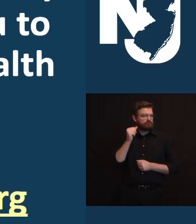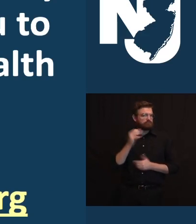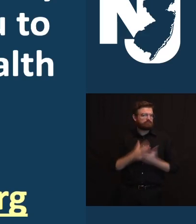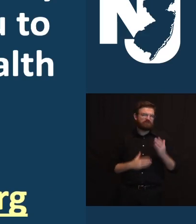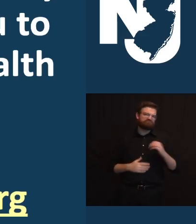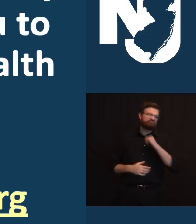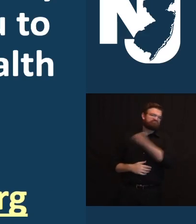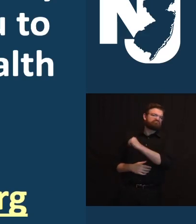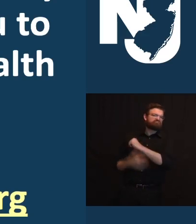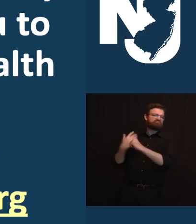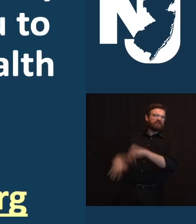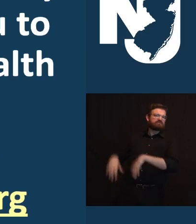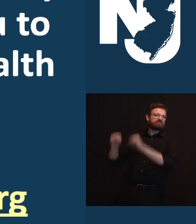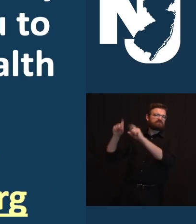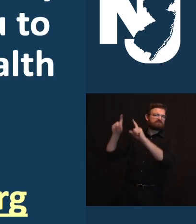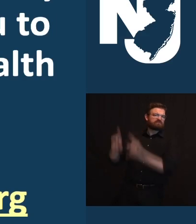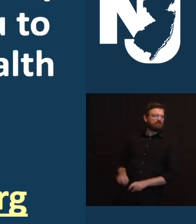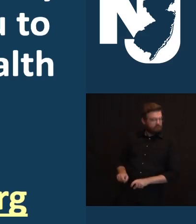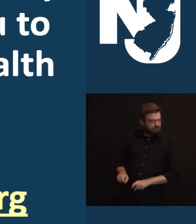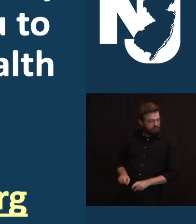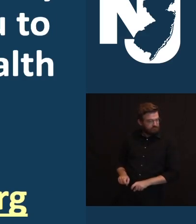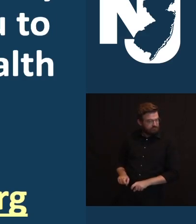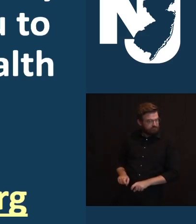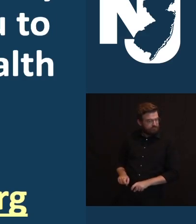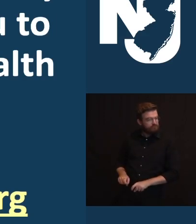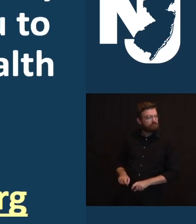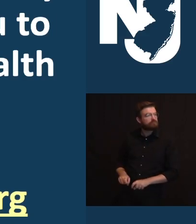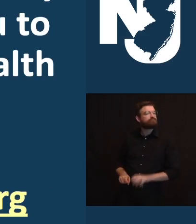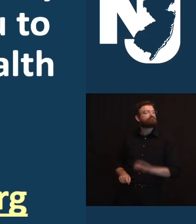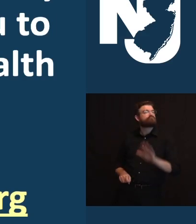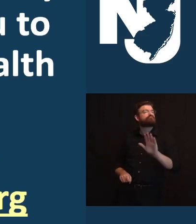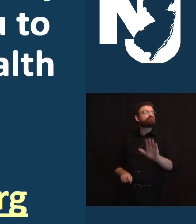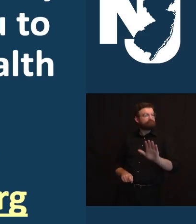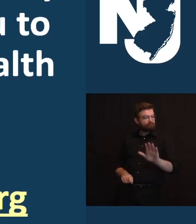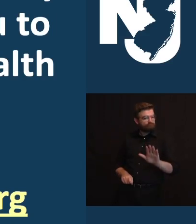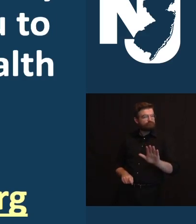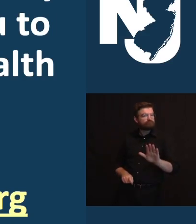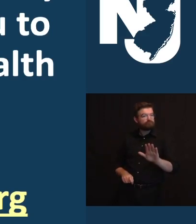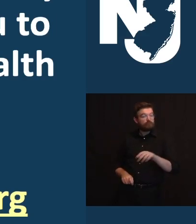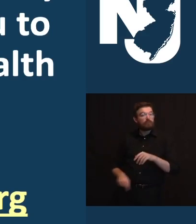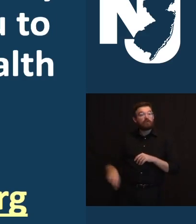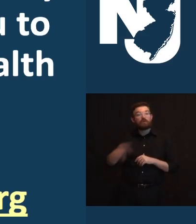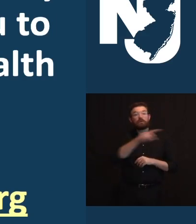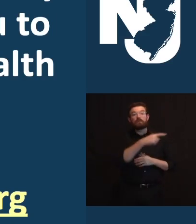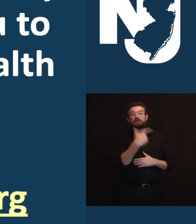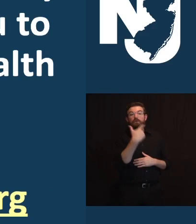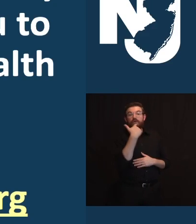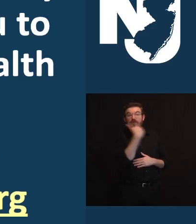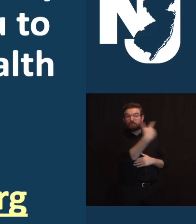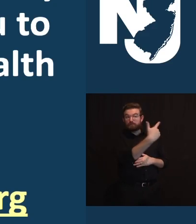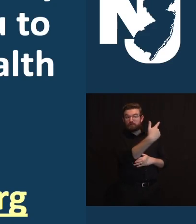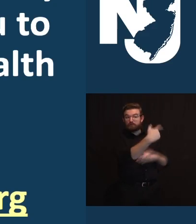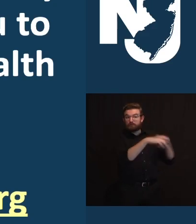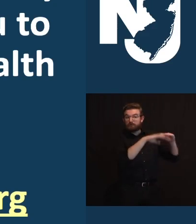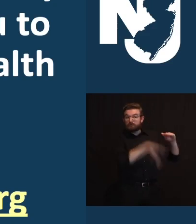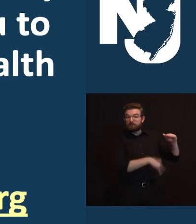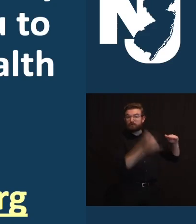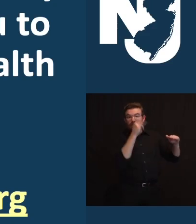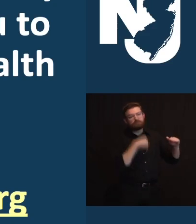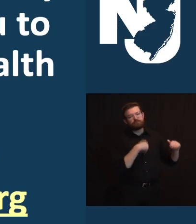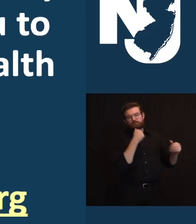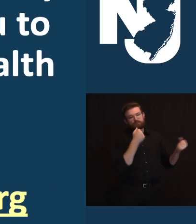not a witch hunt to root out anyone who was drinking underage, although we do not condone underage drinking, and remember, folks, it is illegal, but